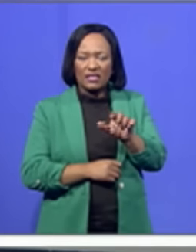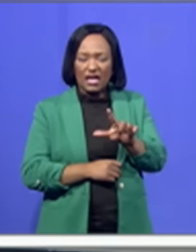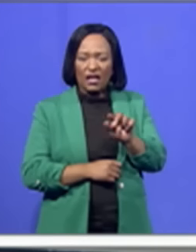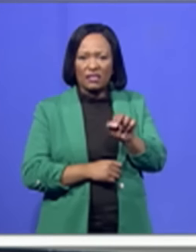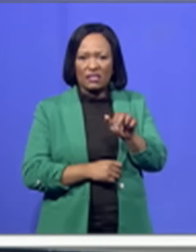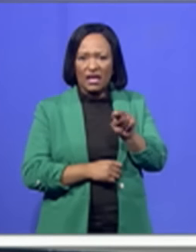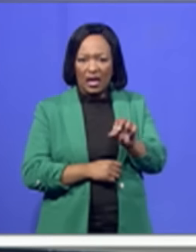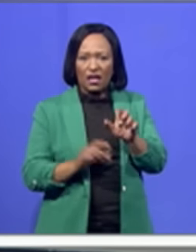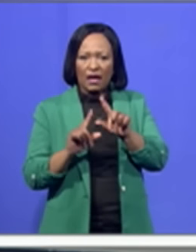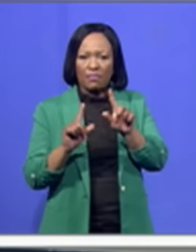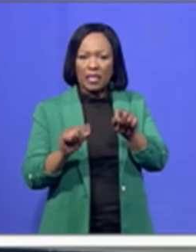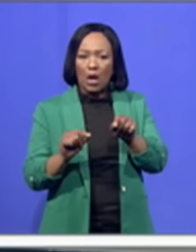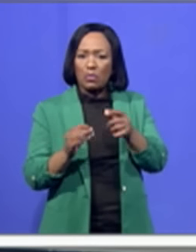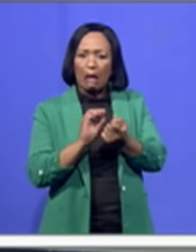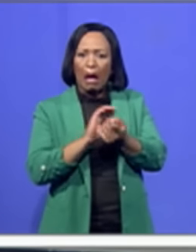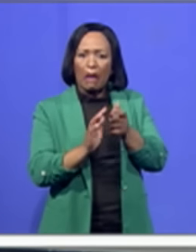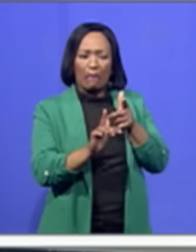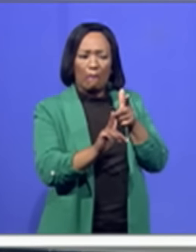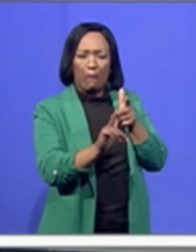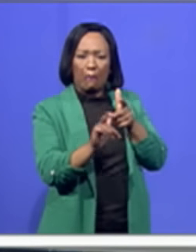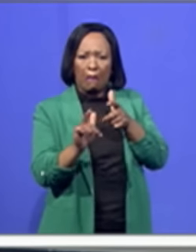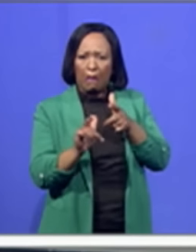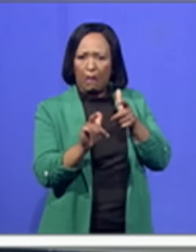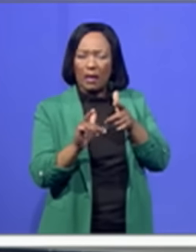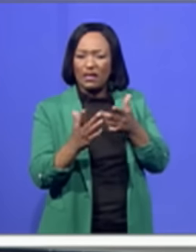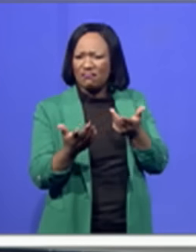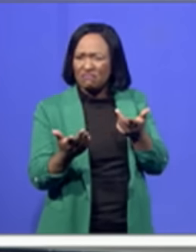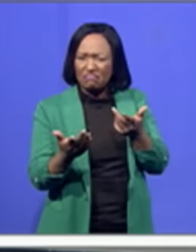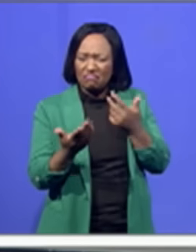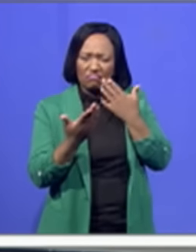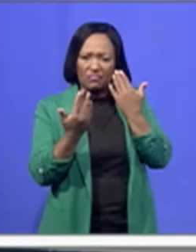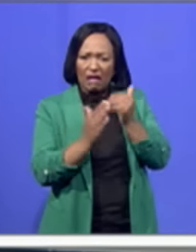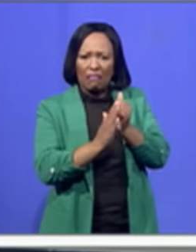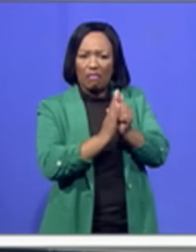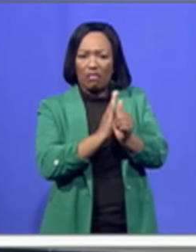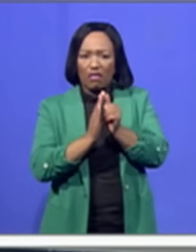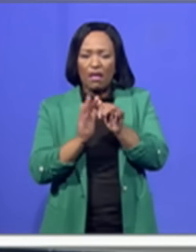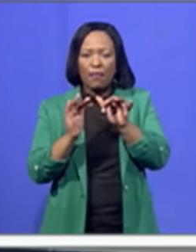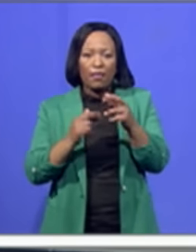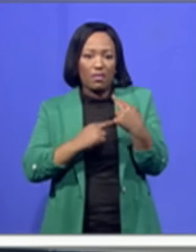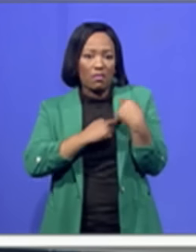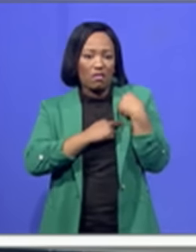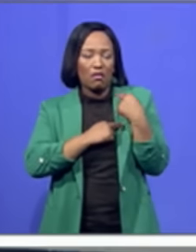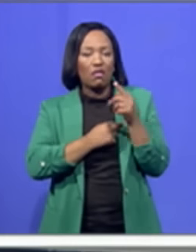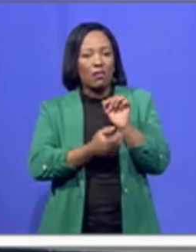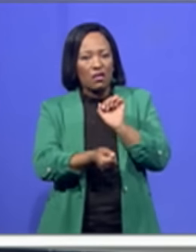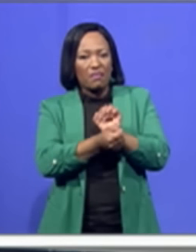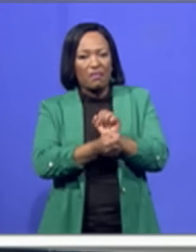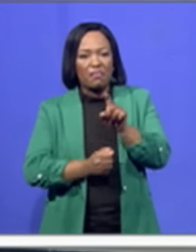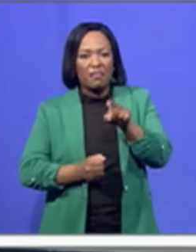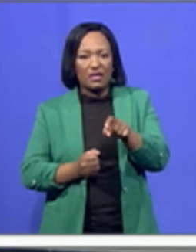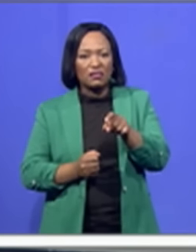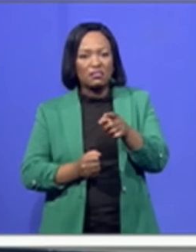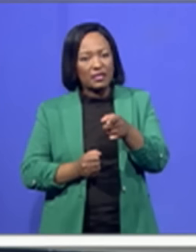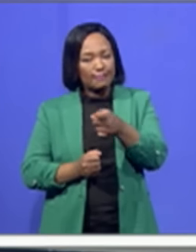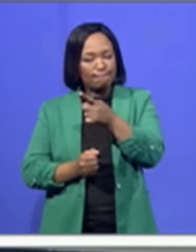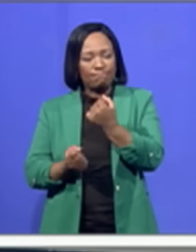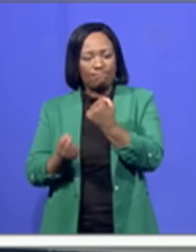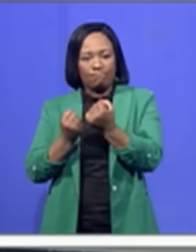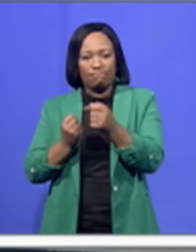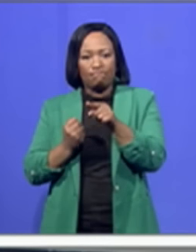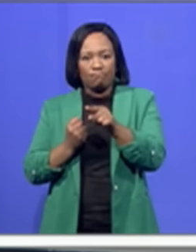ge e ka se ukangwe ka ga seo se hlohleleditšego dipolao tšeo bao ba na le go le maikarabelo ba swanela ke go swarwa gomme ba lebagane le letsogo la